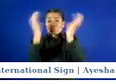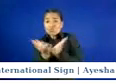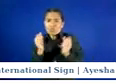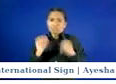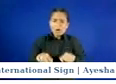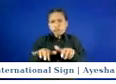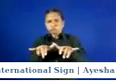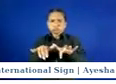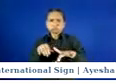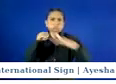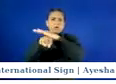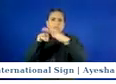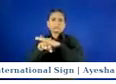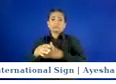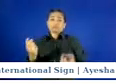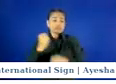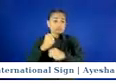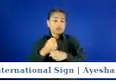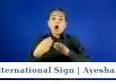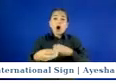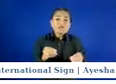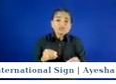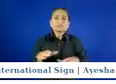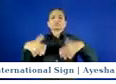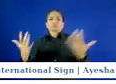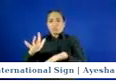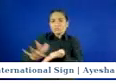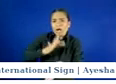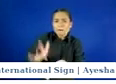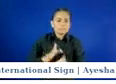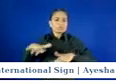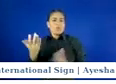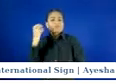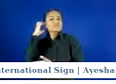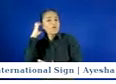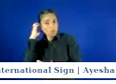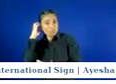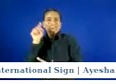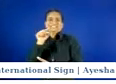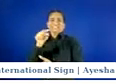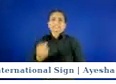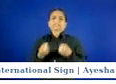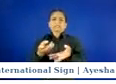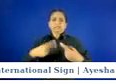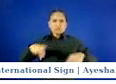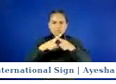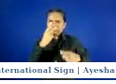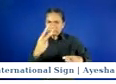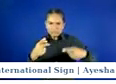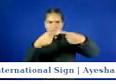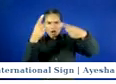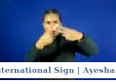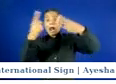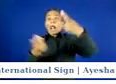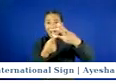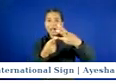security and accountability. Only those who are allowed to have authorized access to the system will be able to tell the